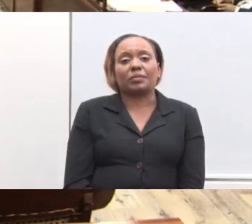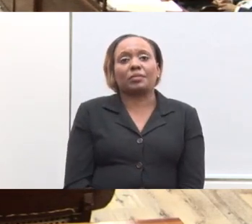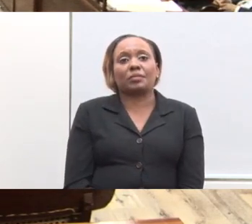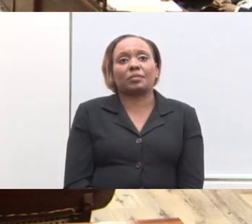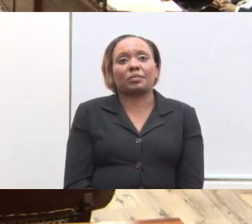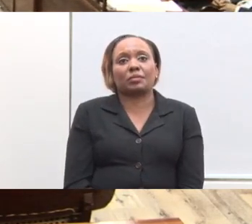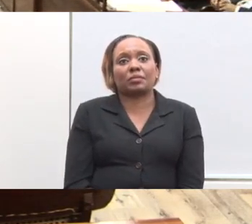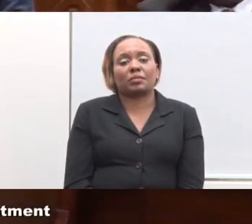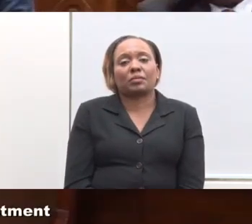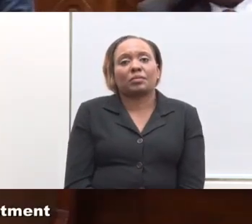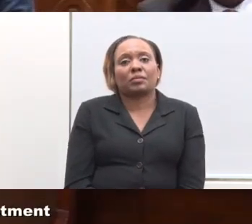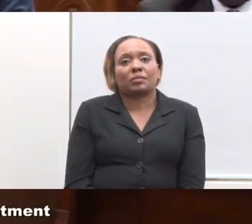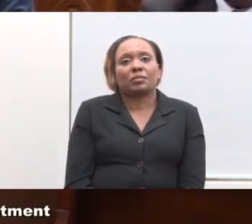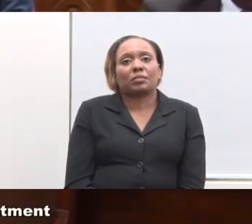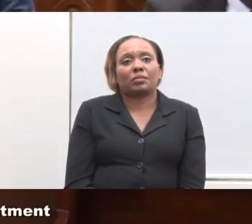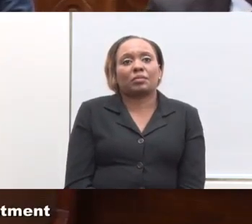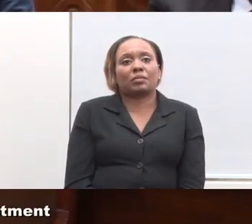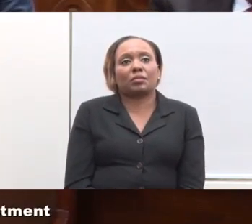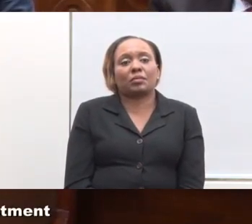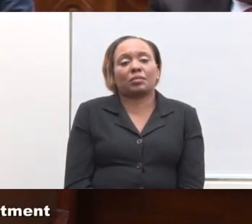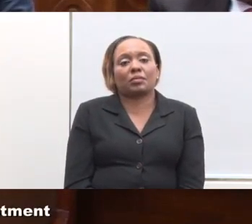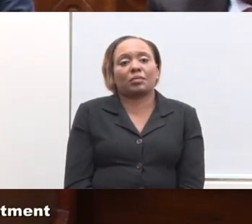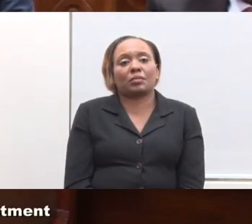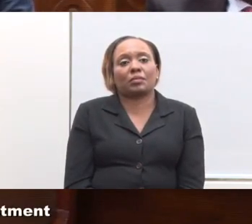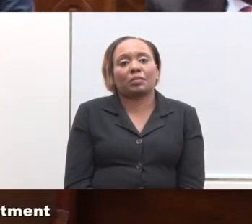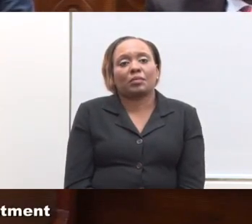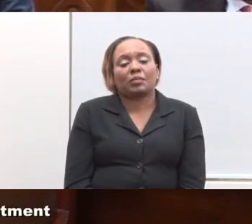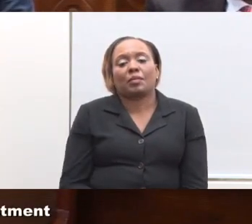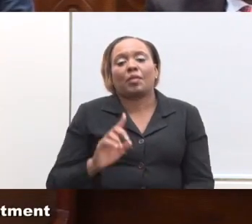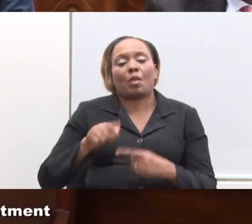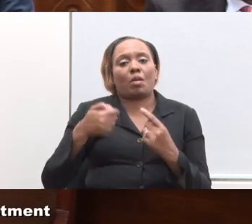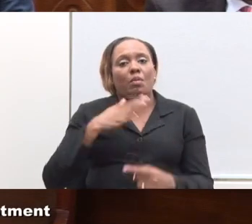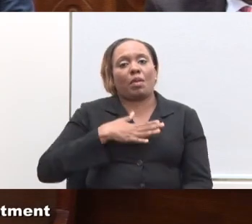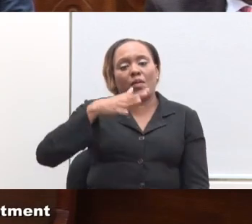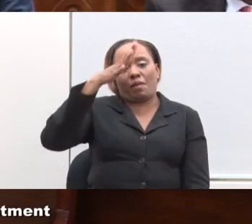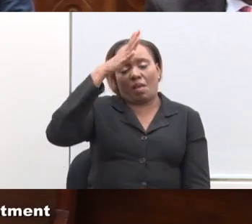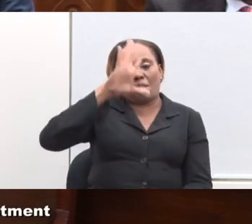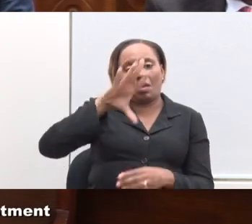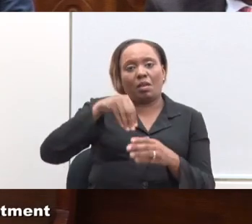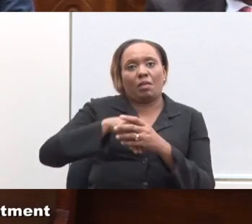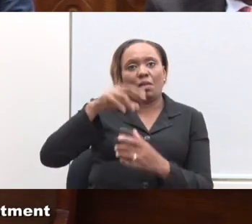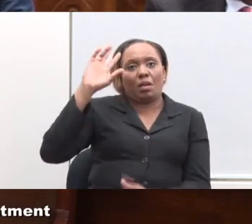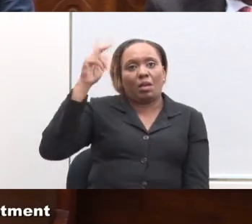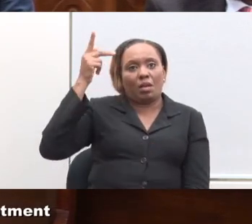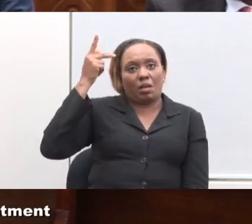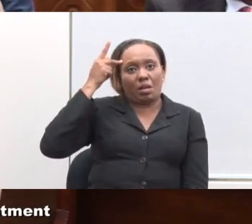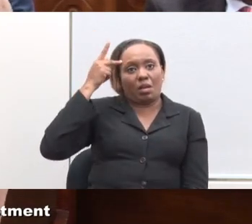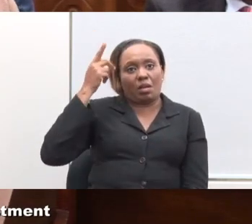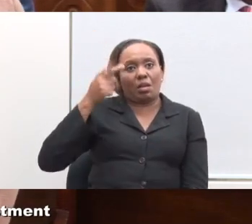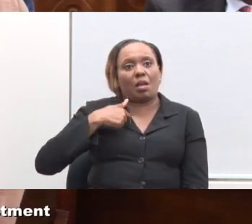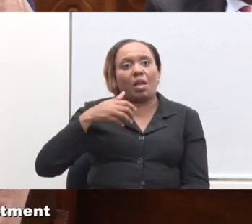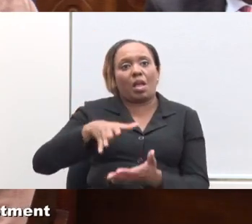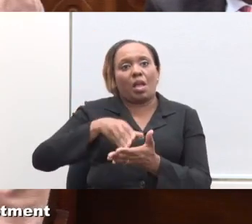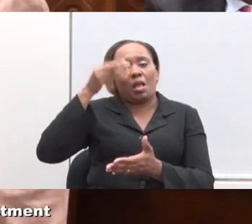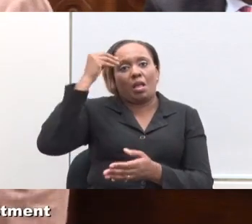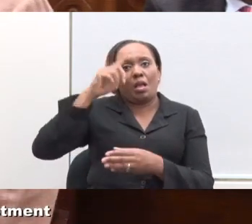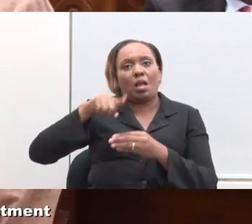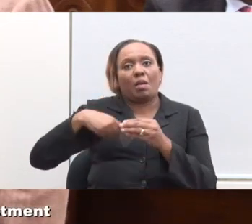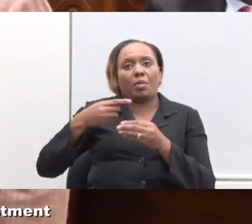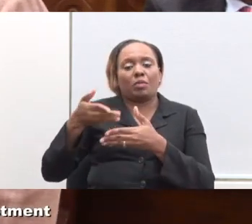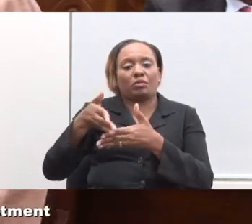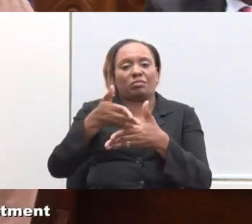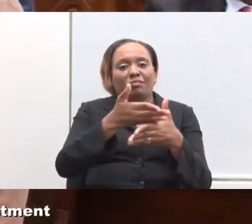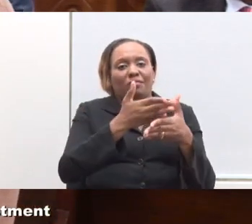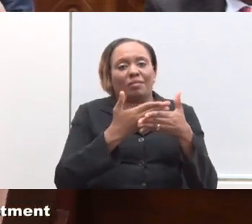I learned when my father was a Member of Parliament in the city of Bridgetown about share pot. It's not every day